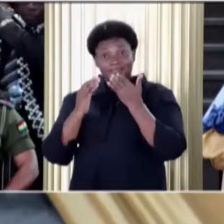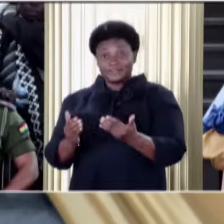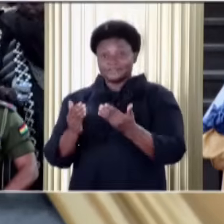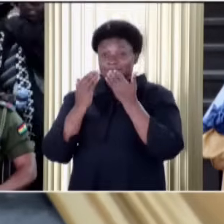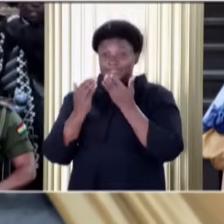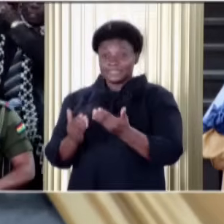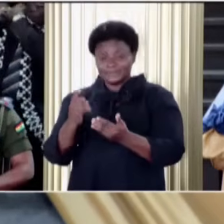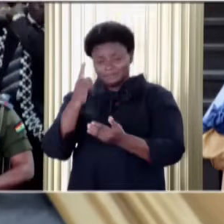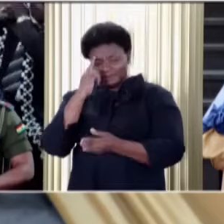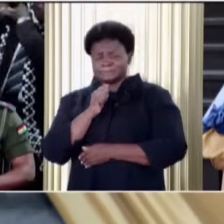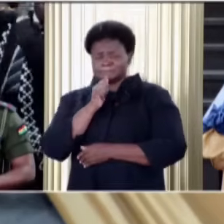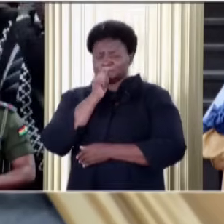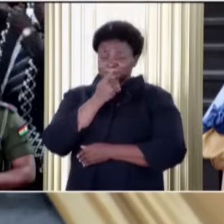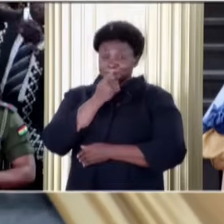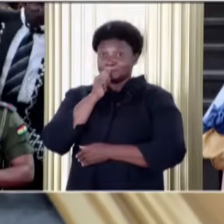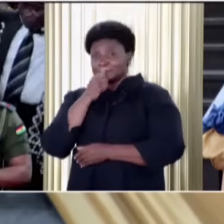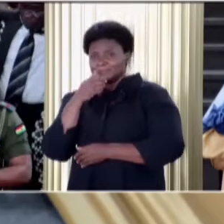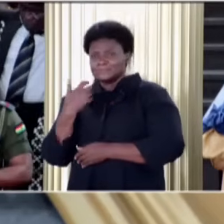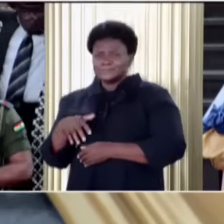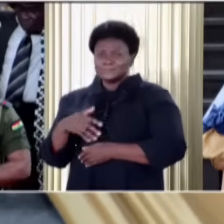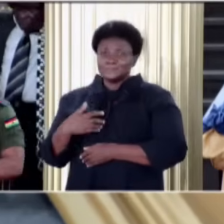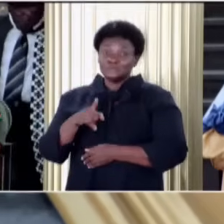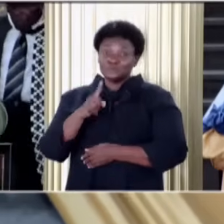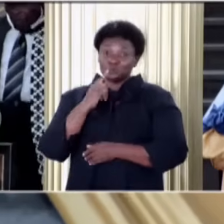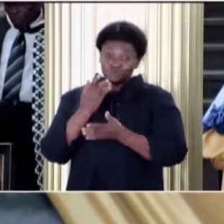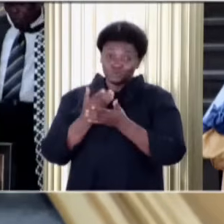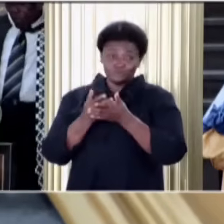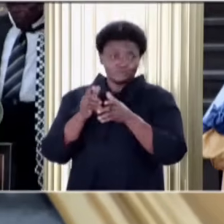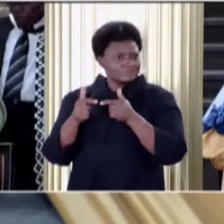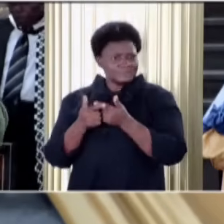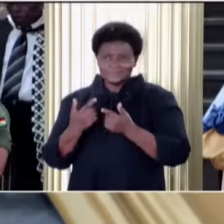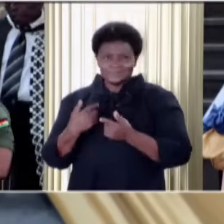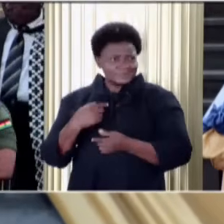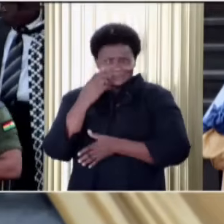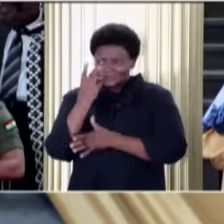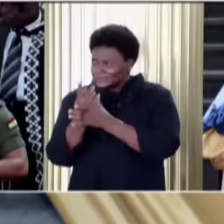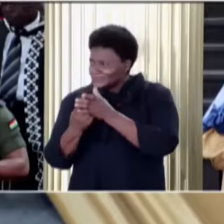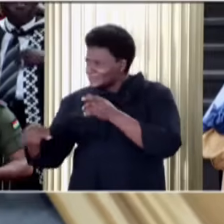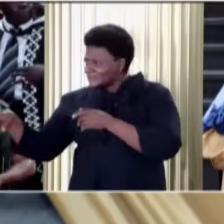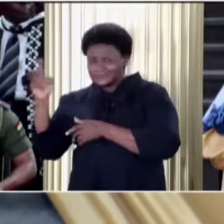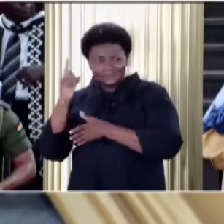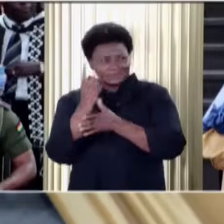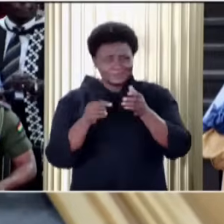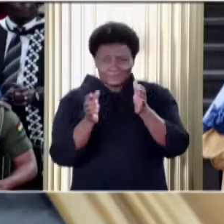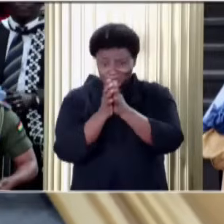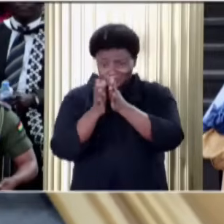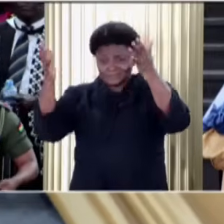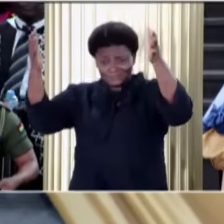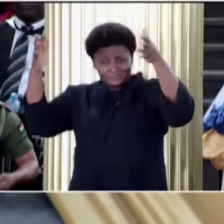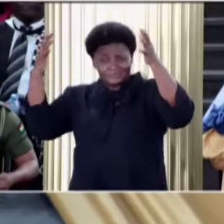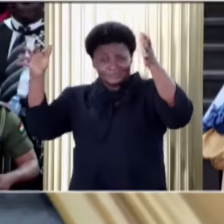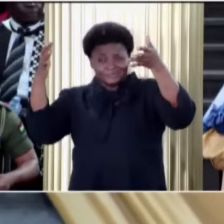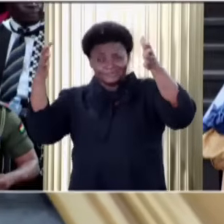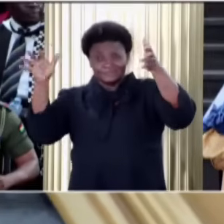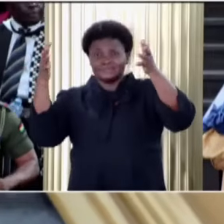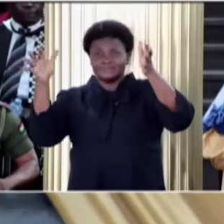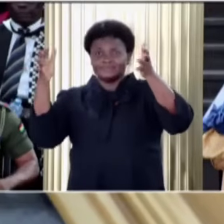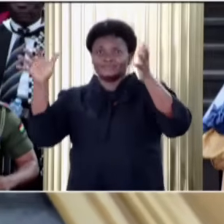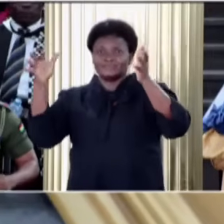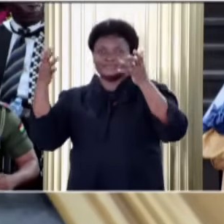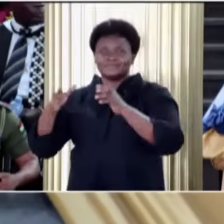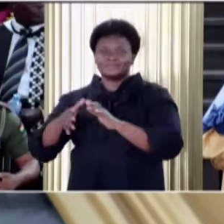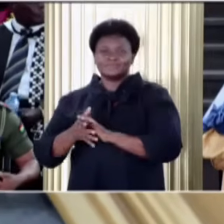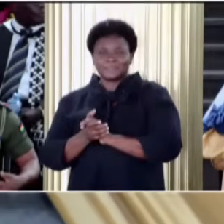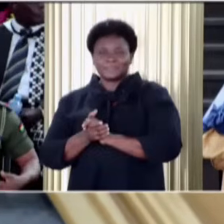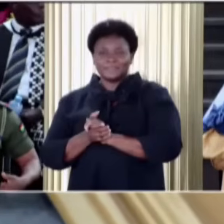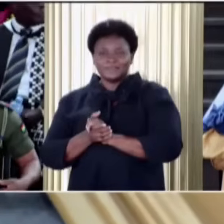your patience. You've been a very good group. We haven't seen anyone leaving the auditorium. Let's give ourselves a round of applause